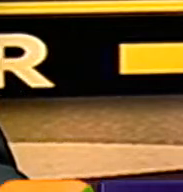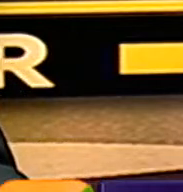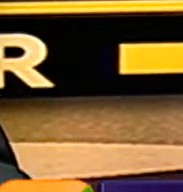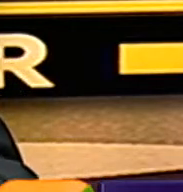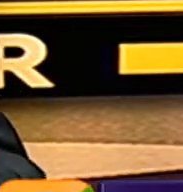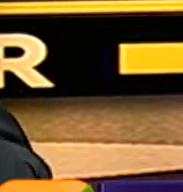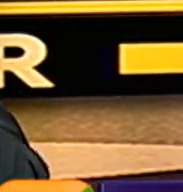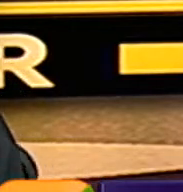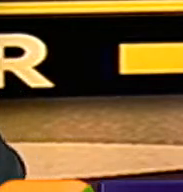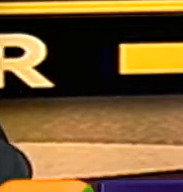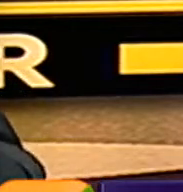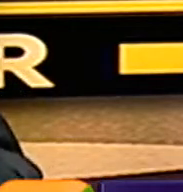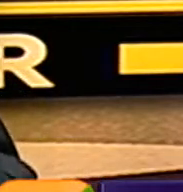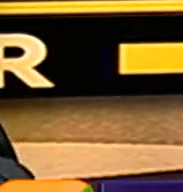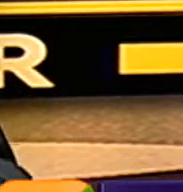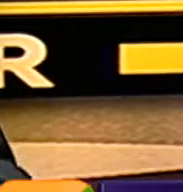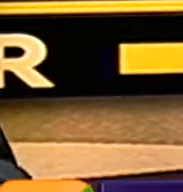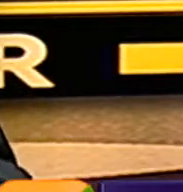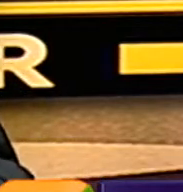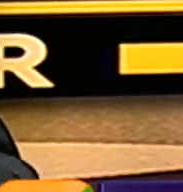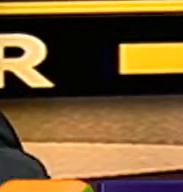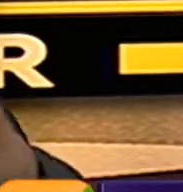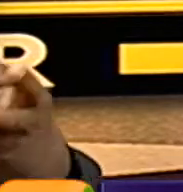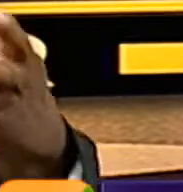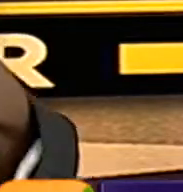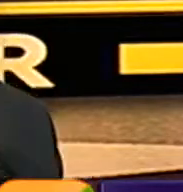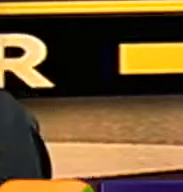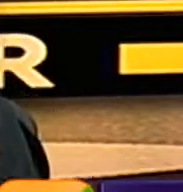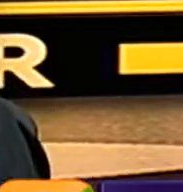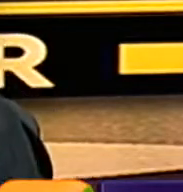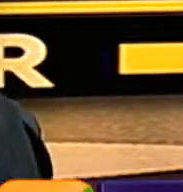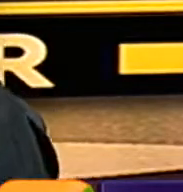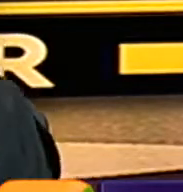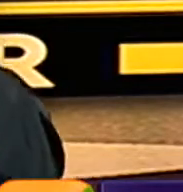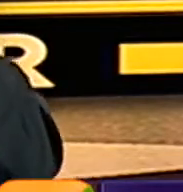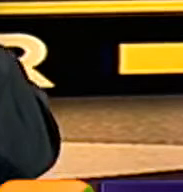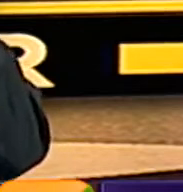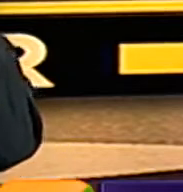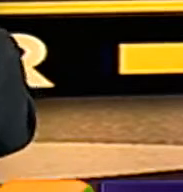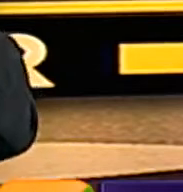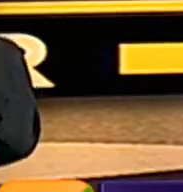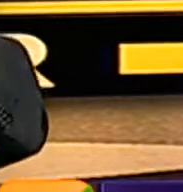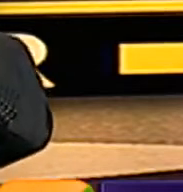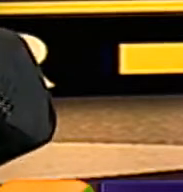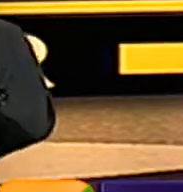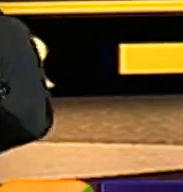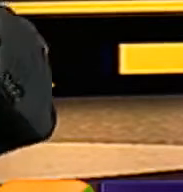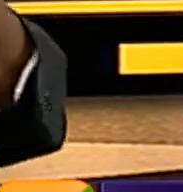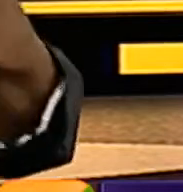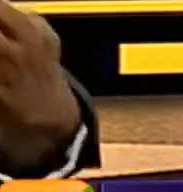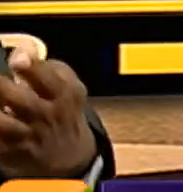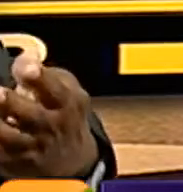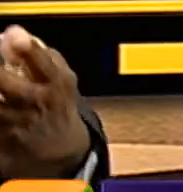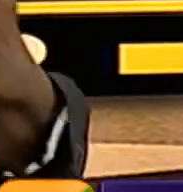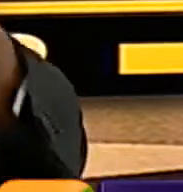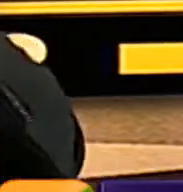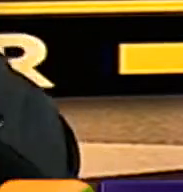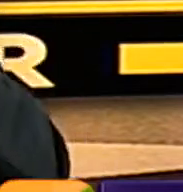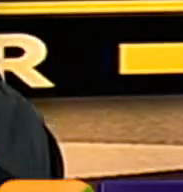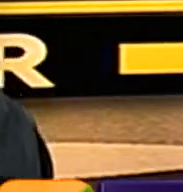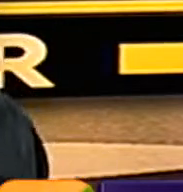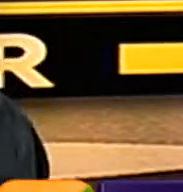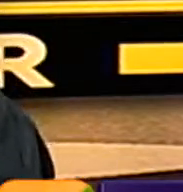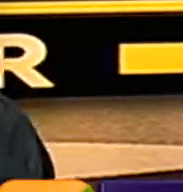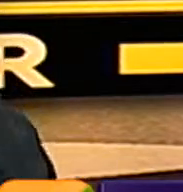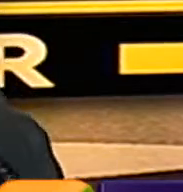Nairobi. The idea of Nairobi Metropolitan was to create infrastructure so that somebody can live as far down as Kajiado or perhaps